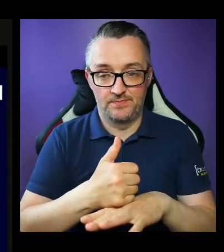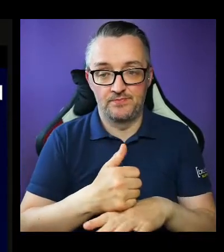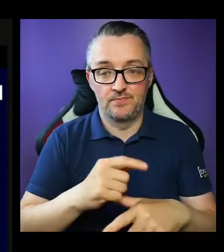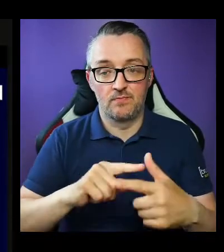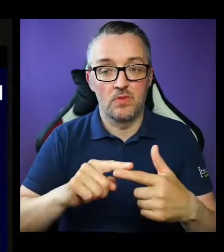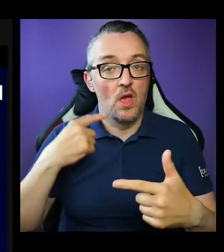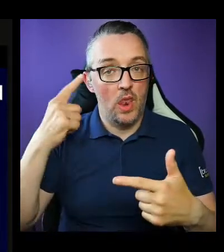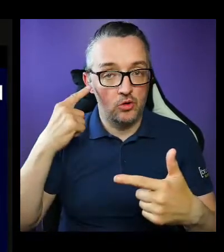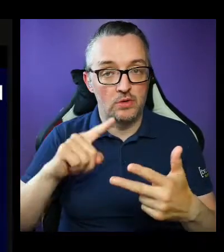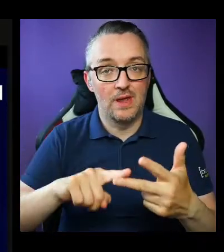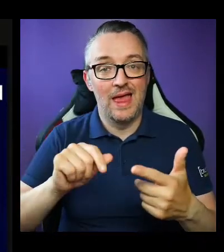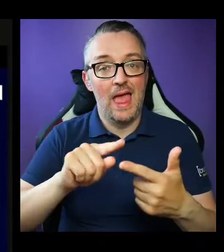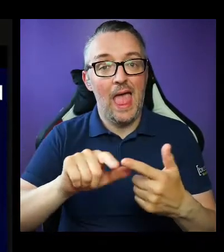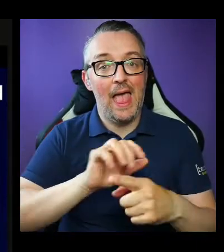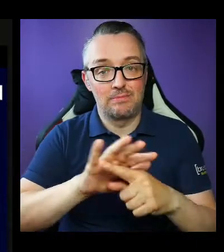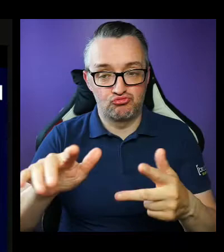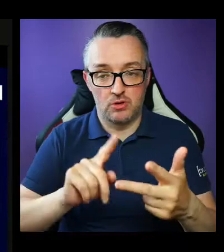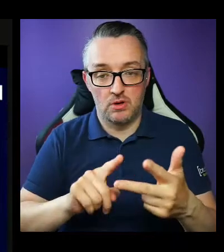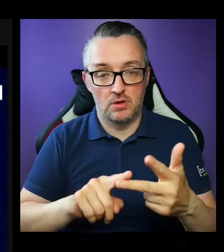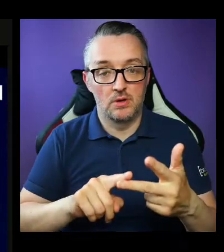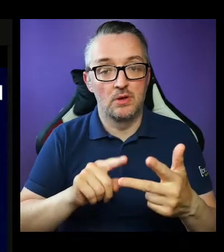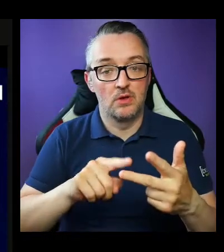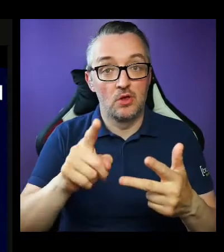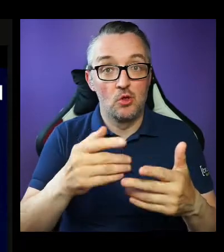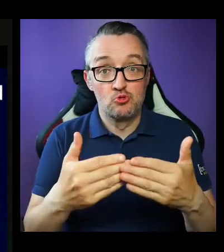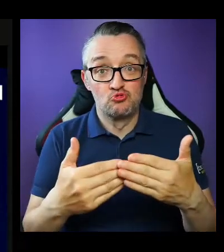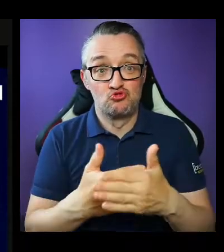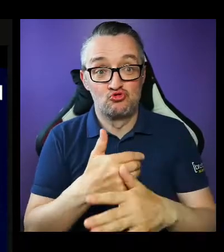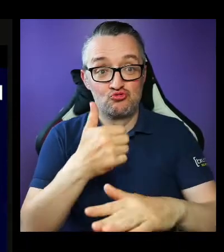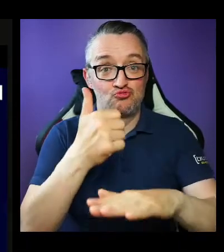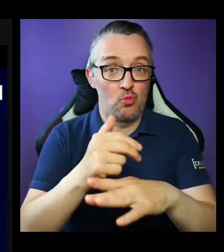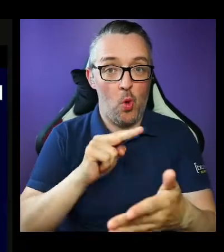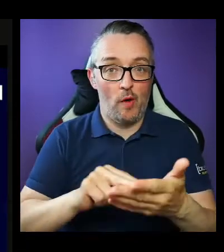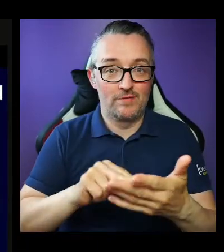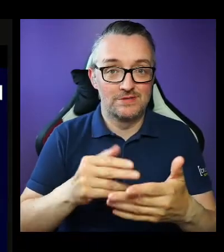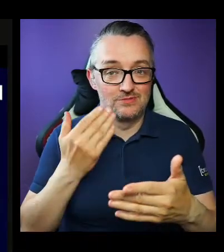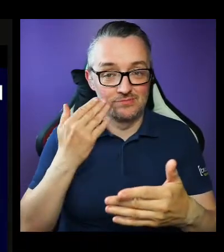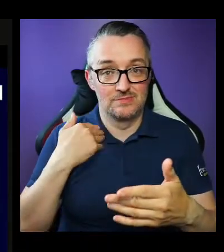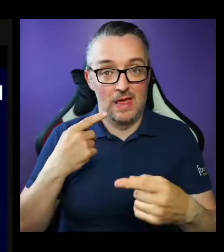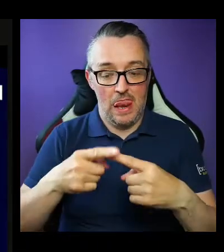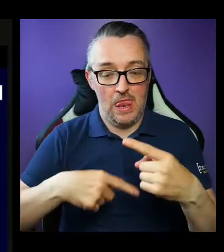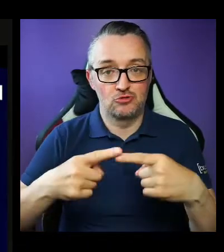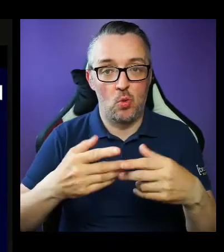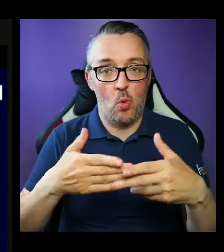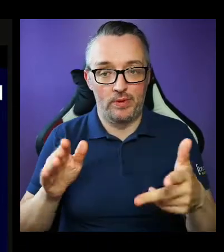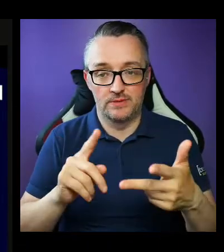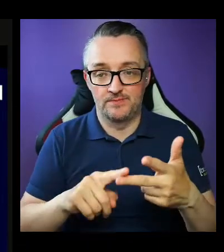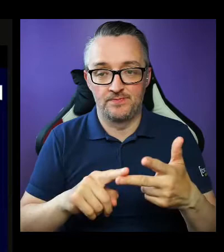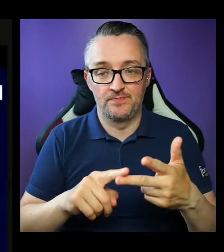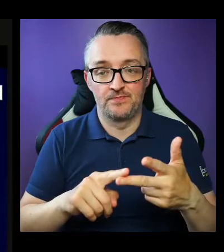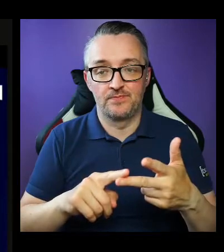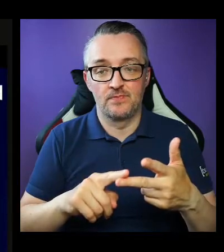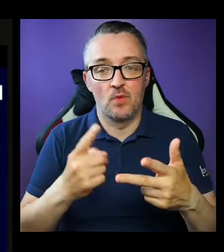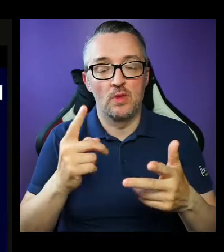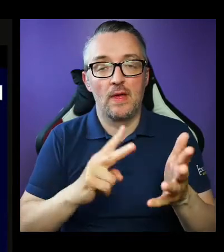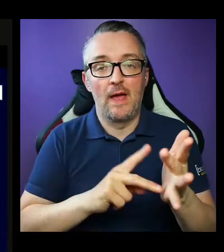in London, in Edinburgh, which is actually our newest office that we've opened last year. An